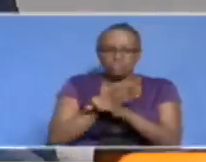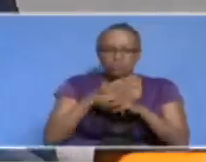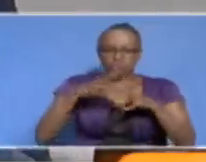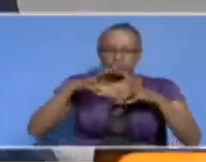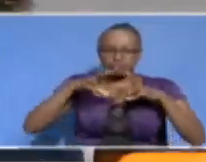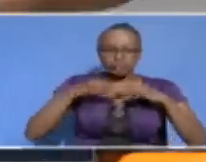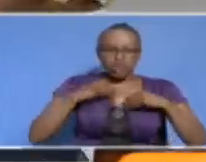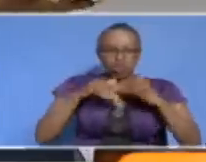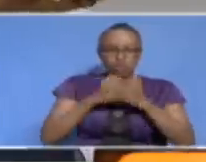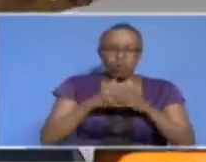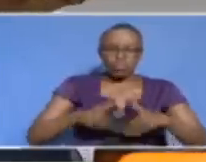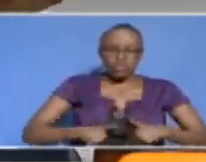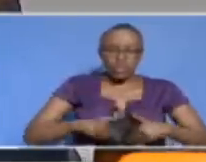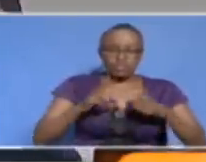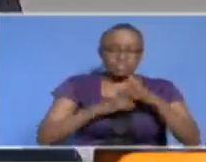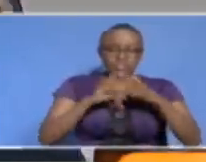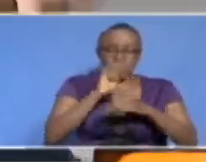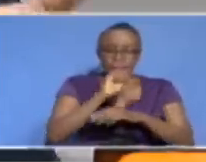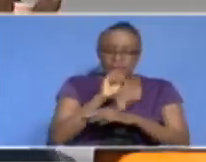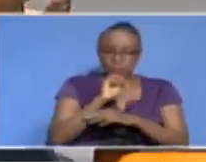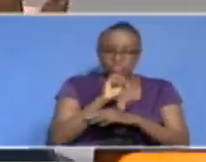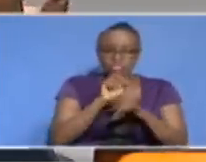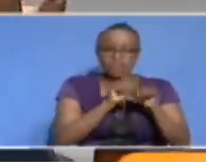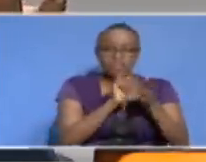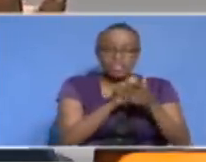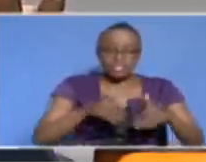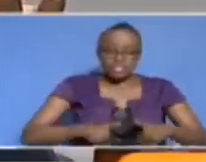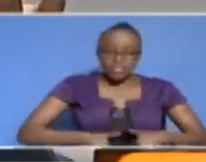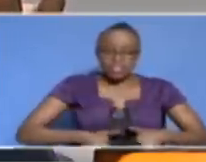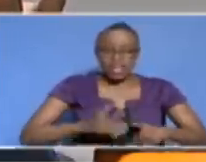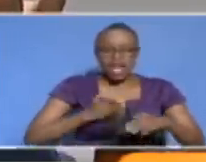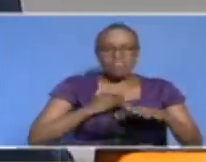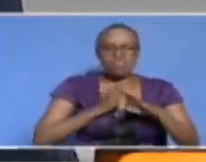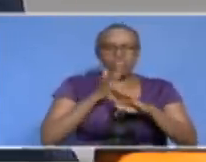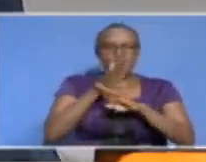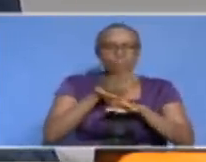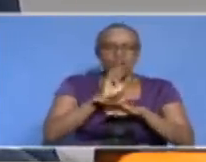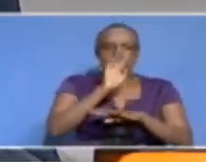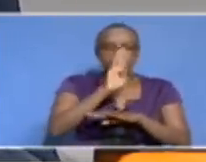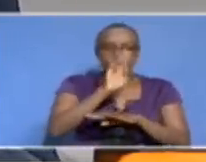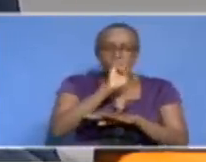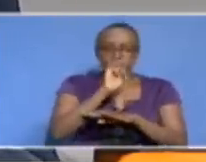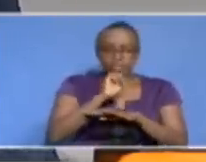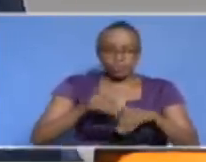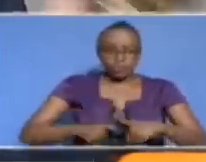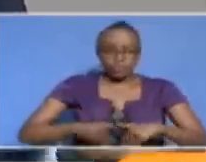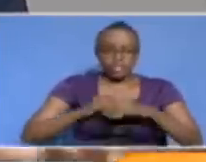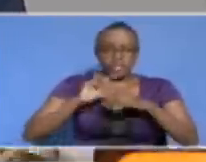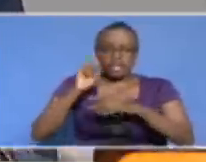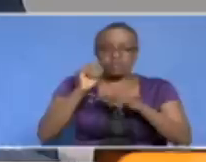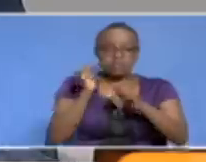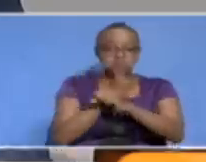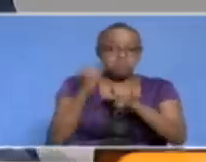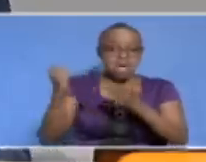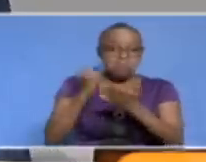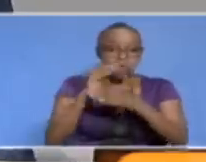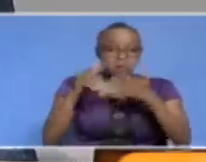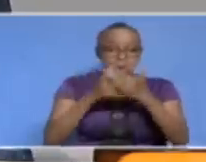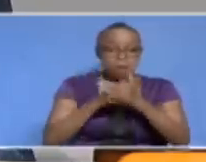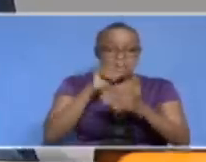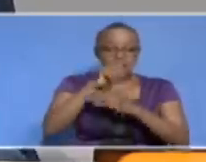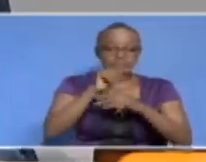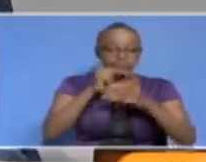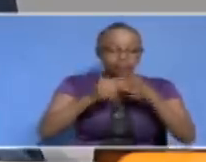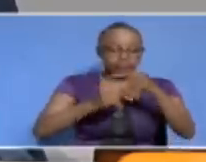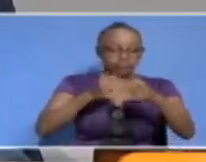groups because Nairobi has a population of 7 million. Yeah. Majority of this is the youth. We have over 4 million youth in Nairobi. I cannot employ all of them. We have to do it